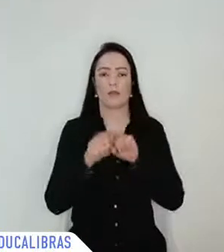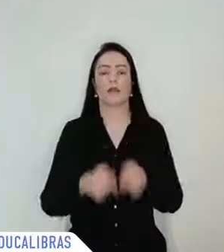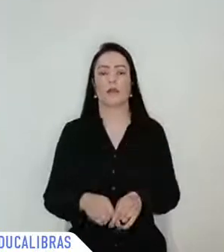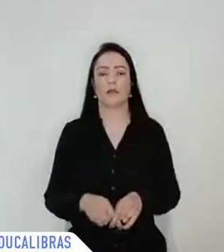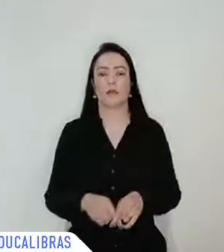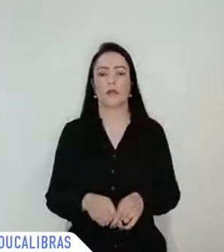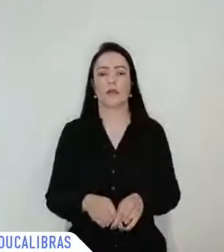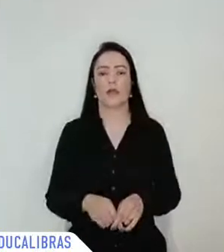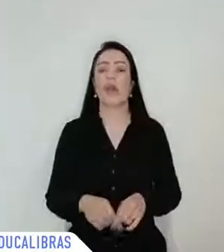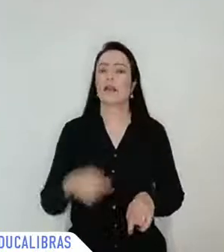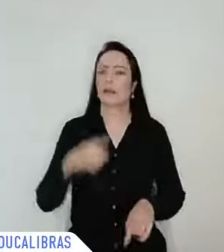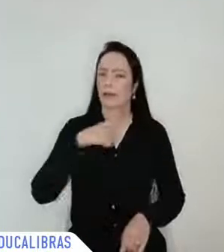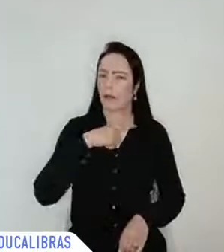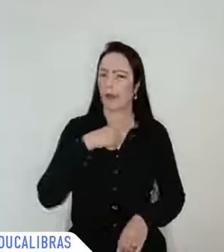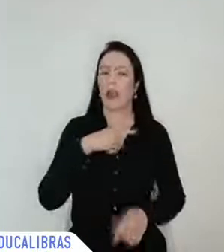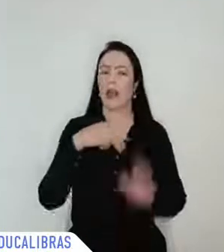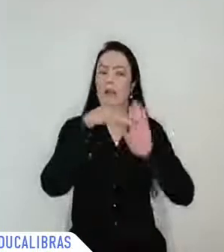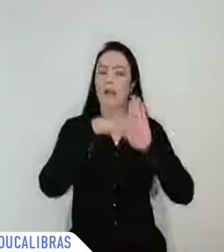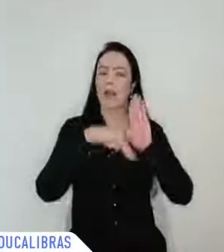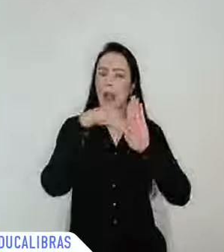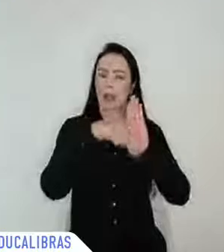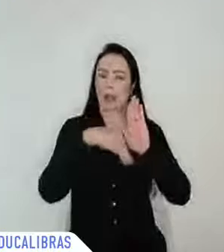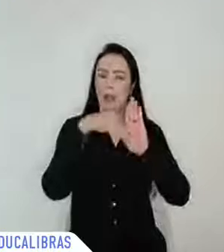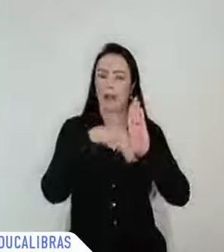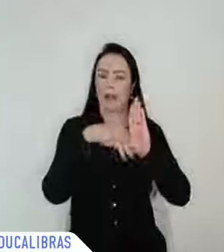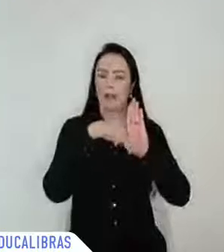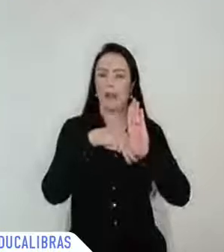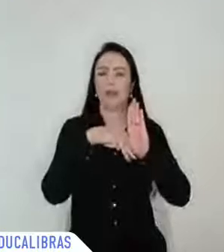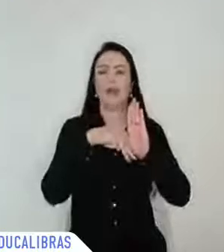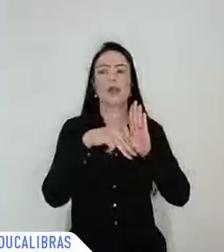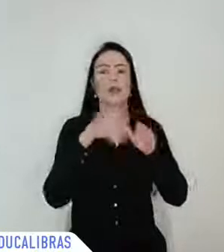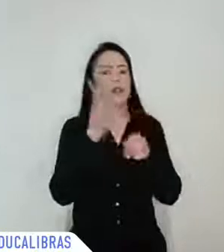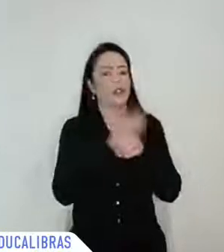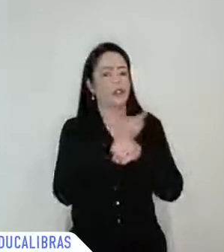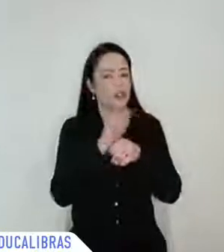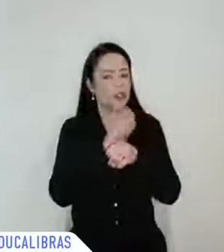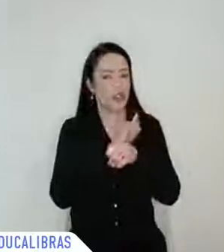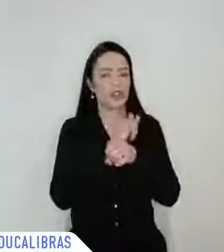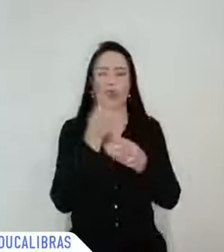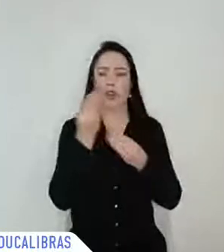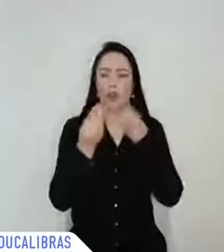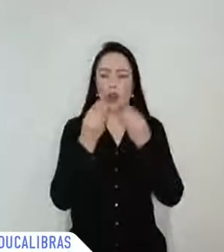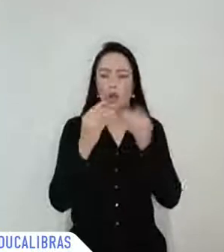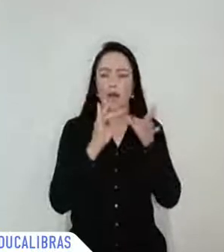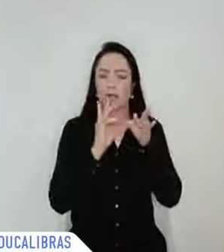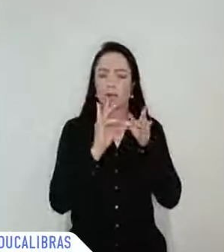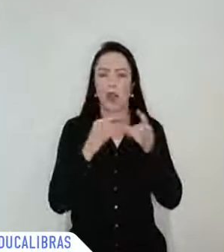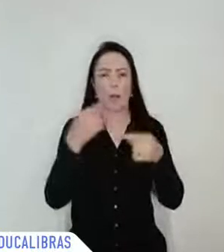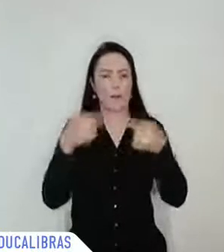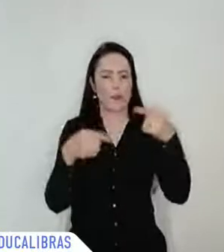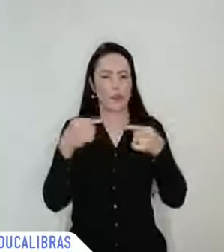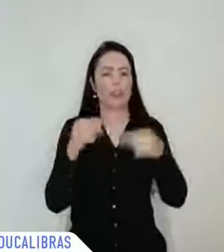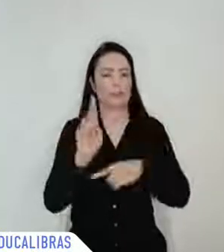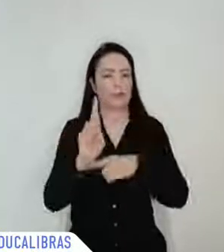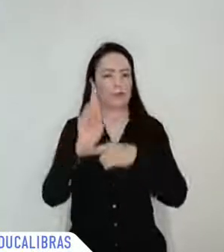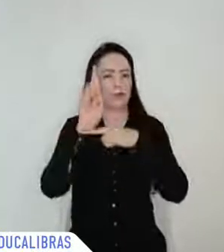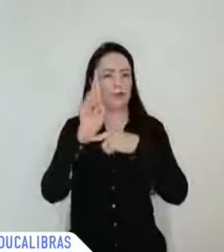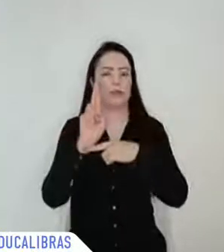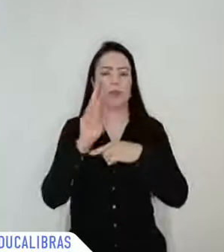hysterical discourses by the president and his allies. This is